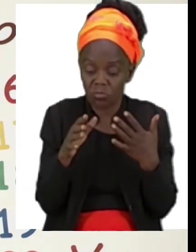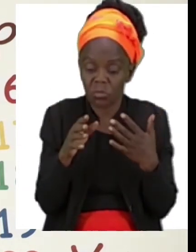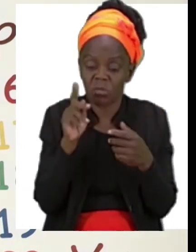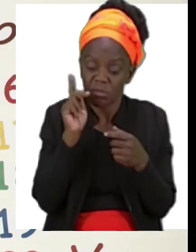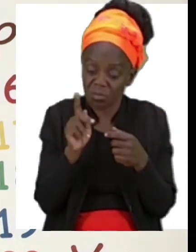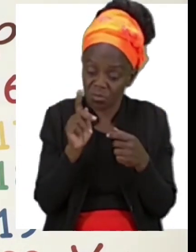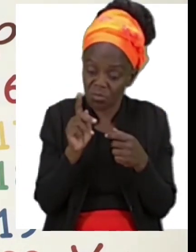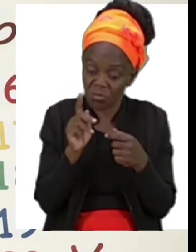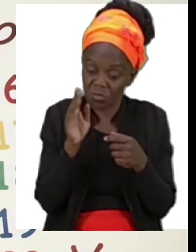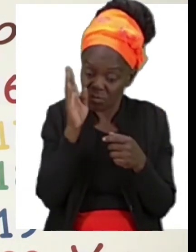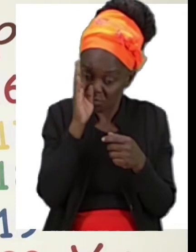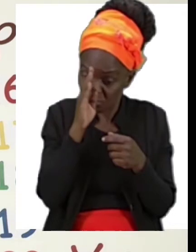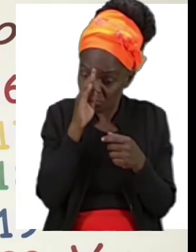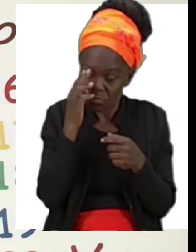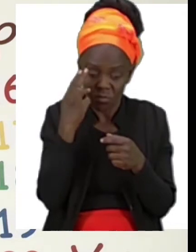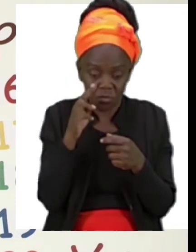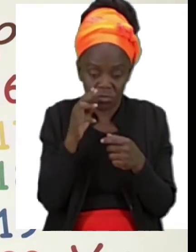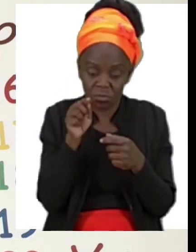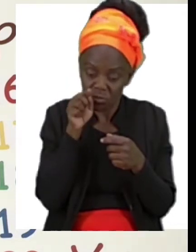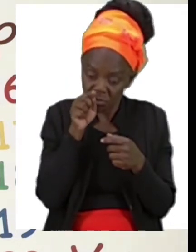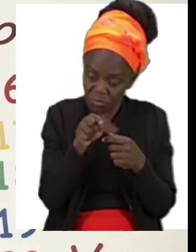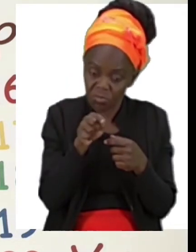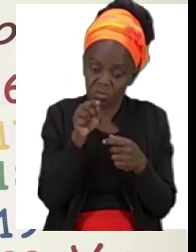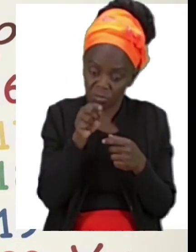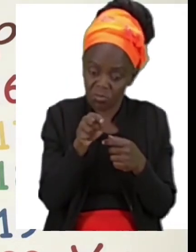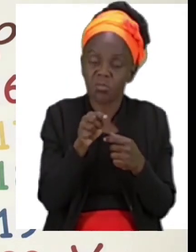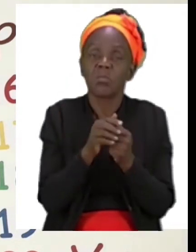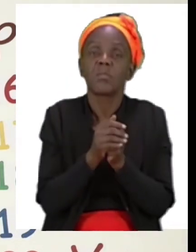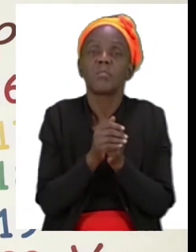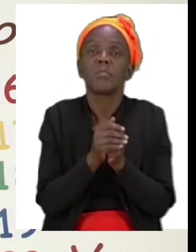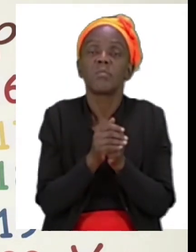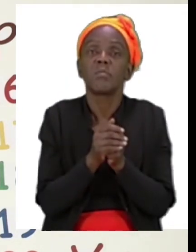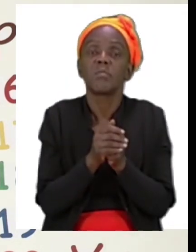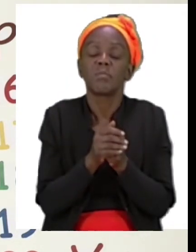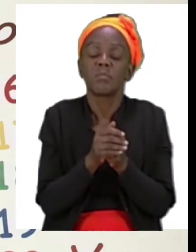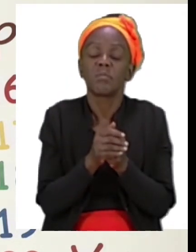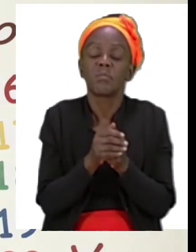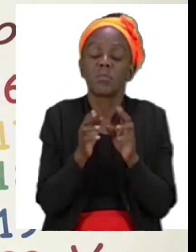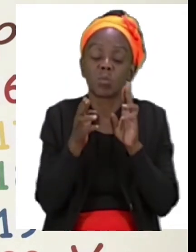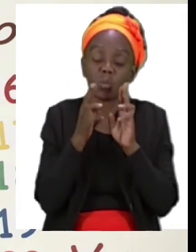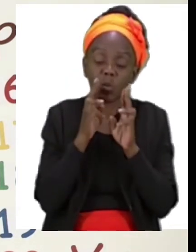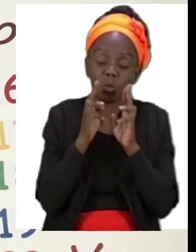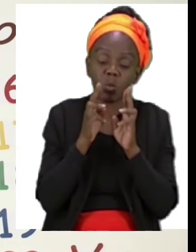a full stop. So far we have talked about 3 things about our friend to make